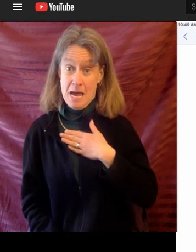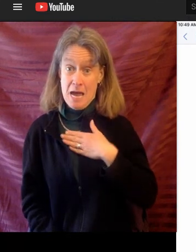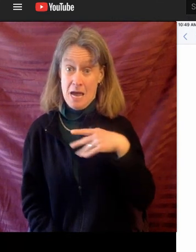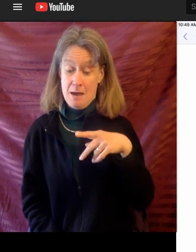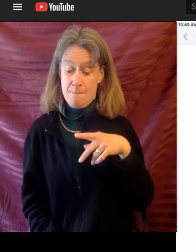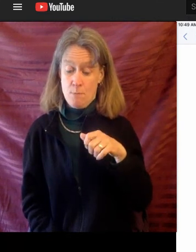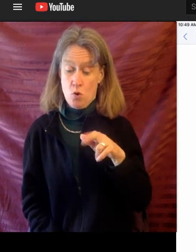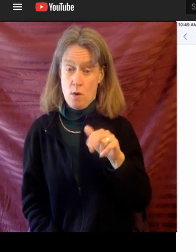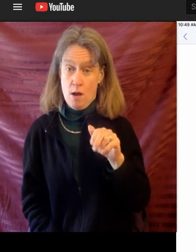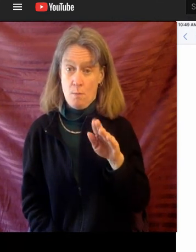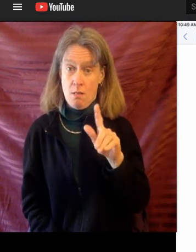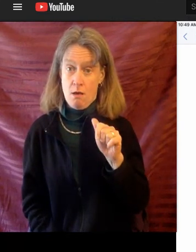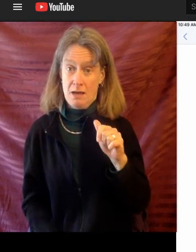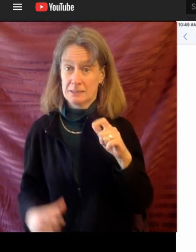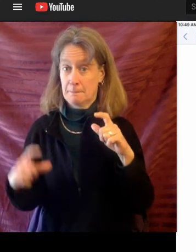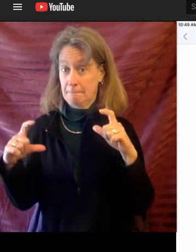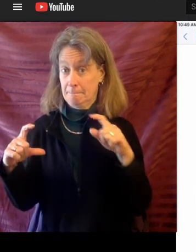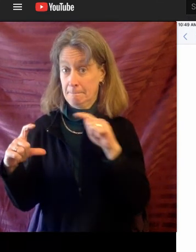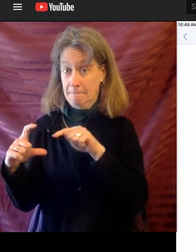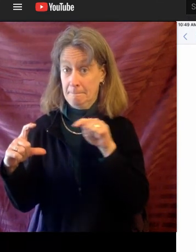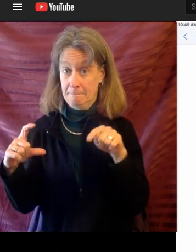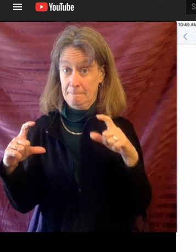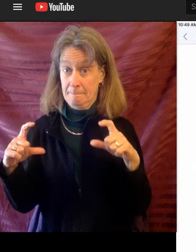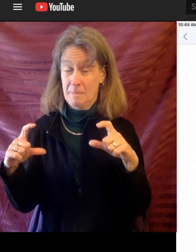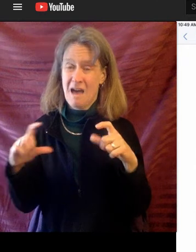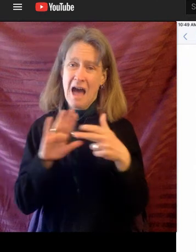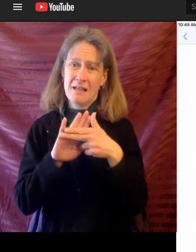I labeled it in purple on my picture.